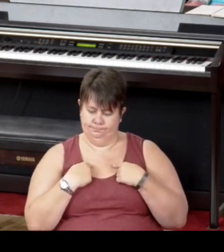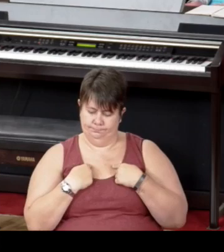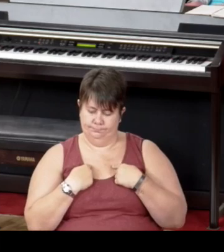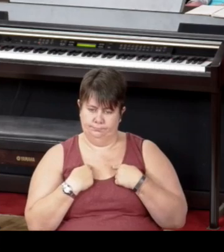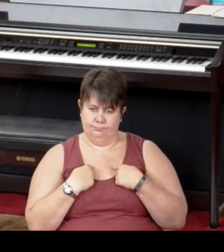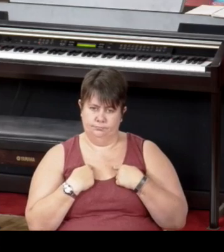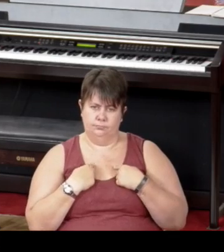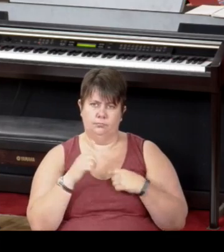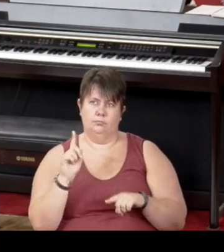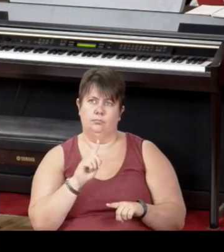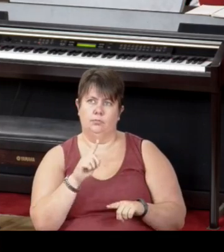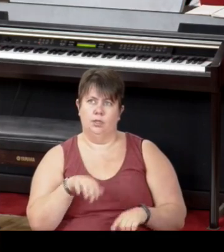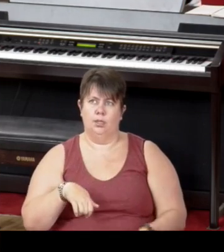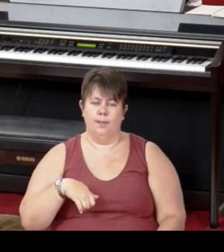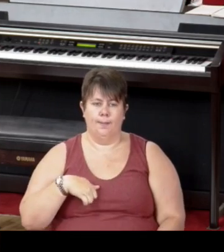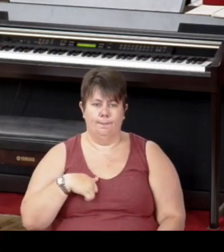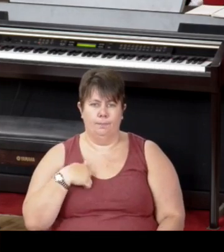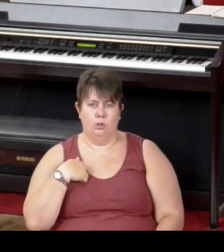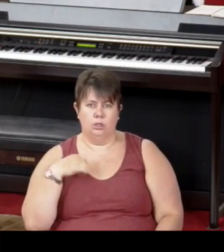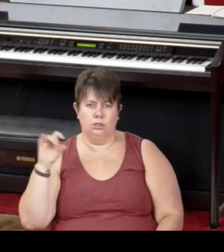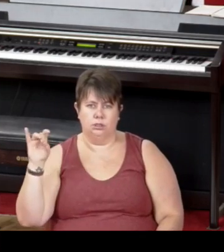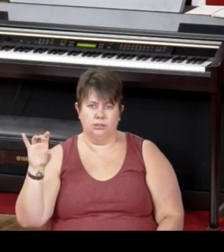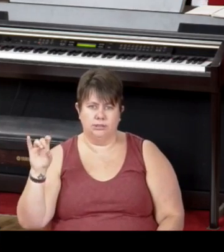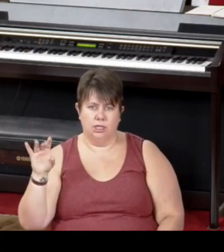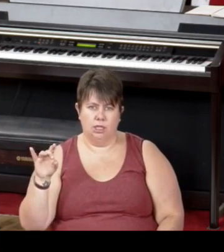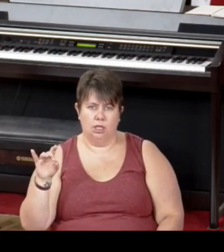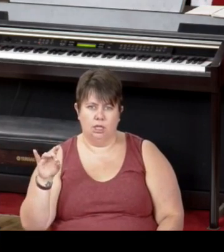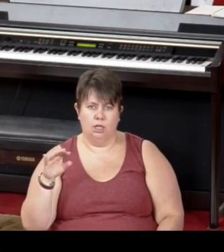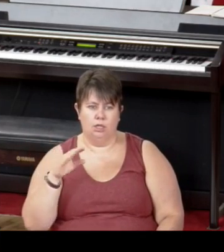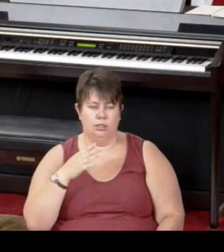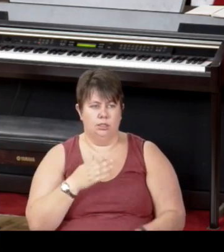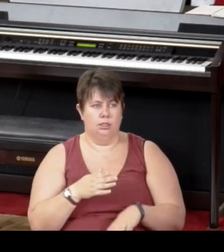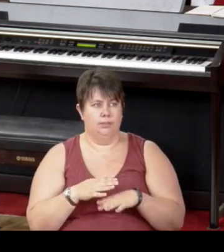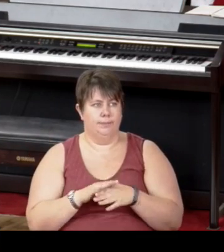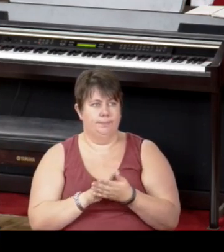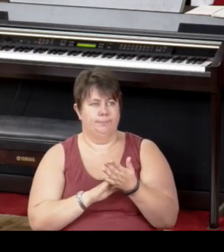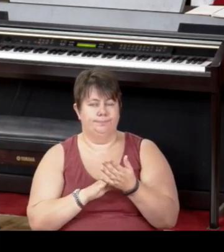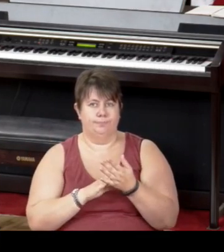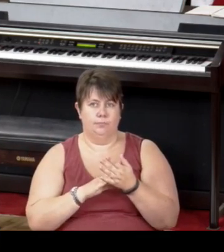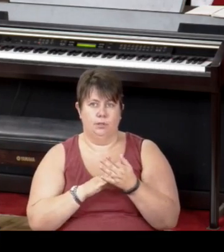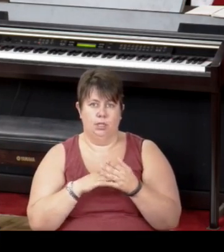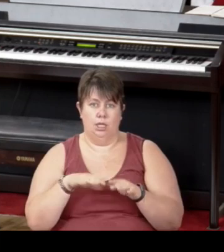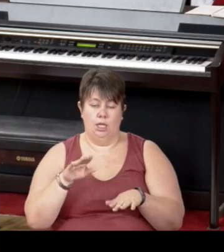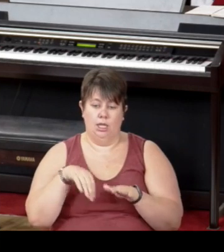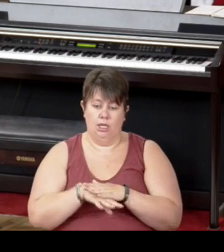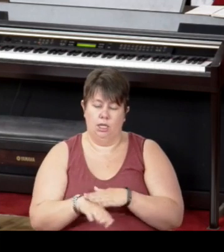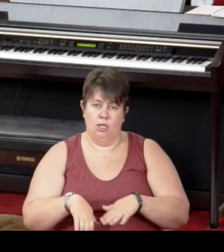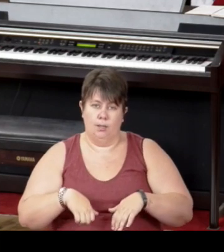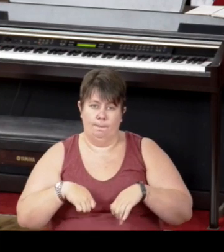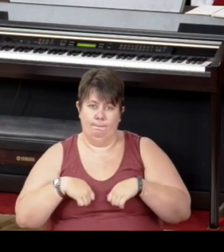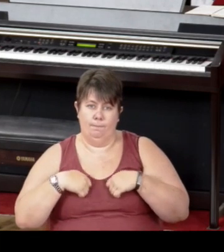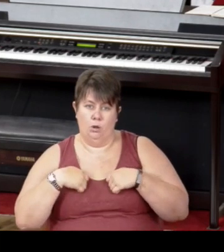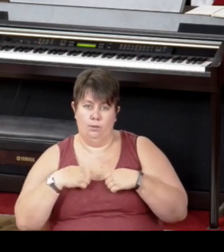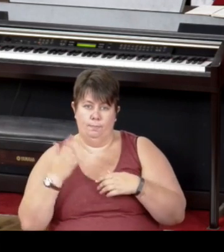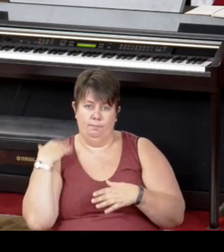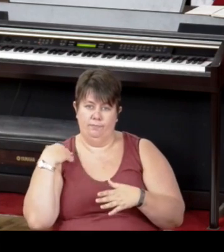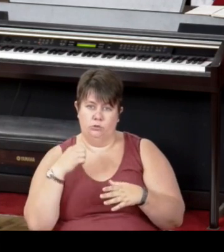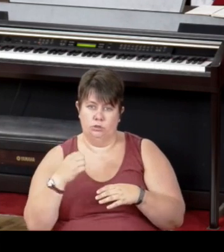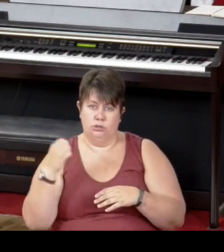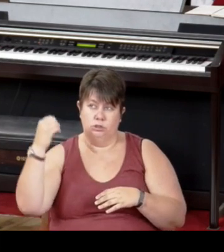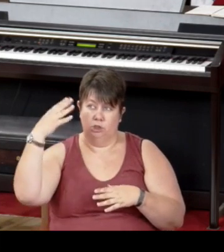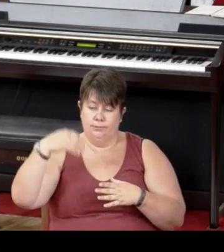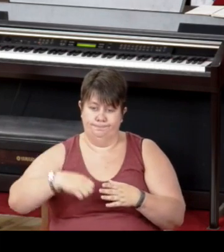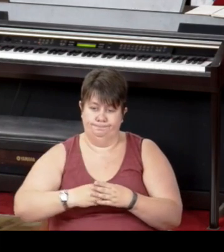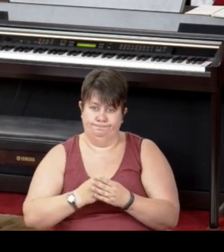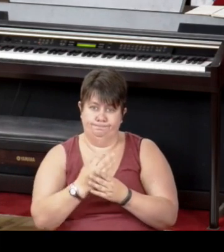The morning star is the one that normally will shine brightest just before the sun rises, and it's the indication that a new day is about